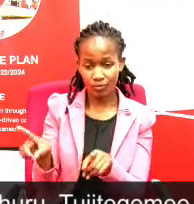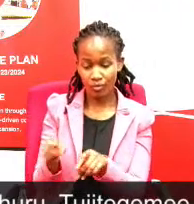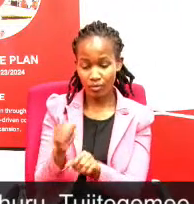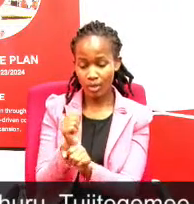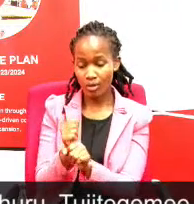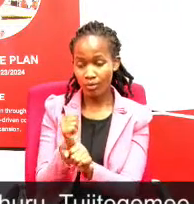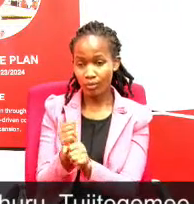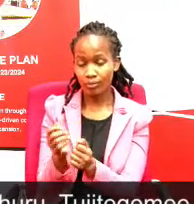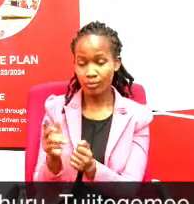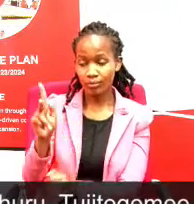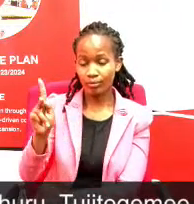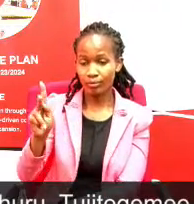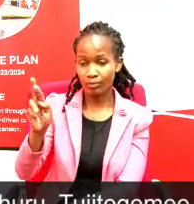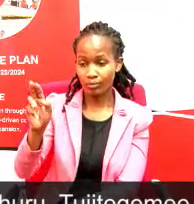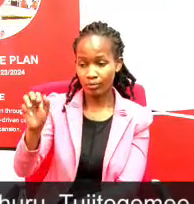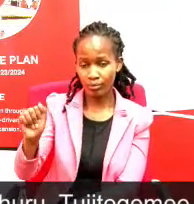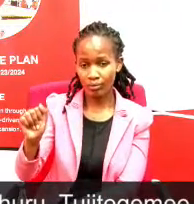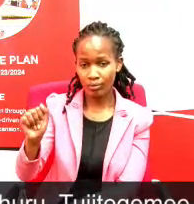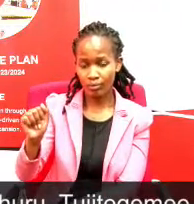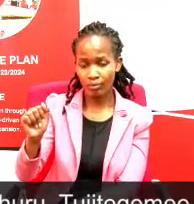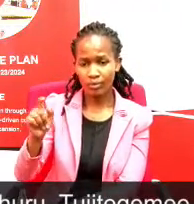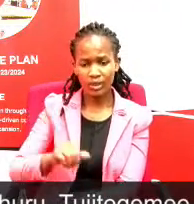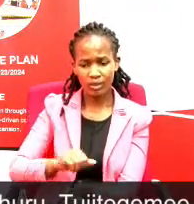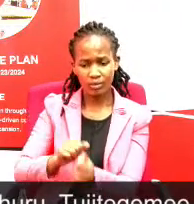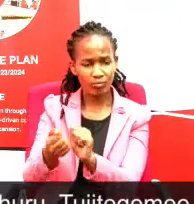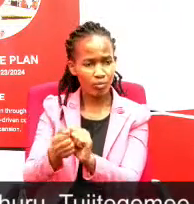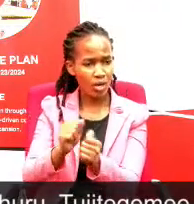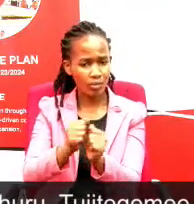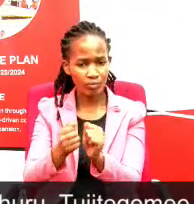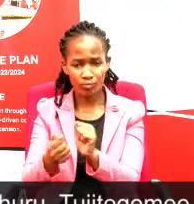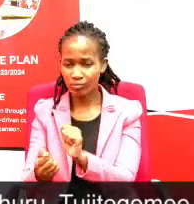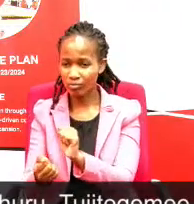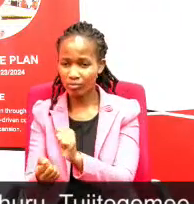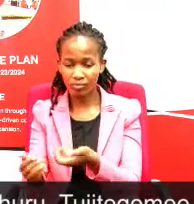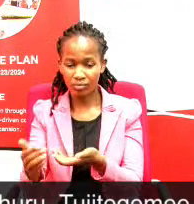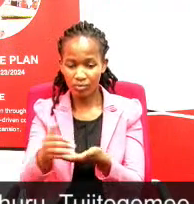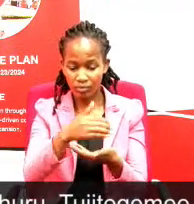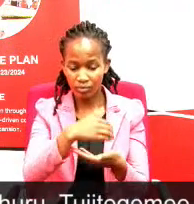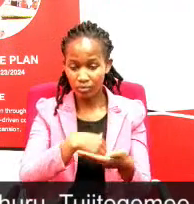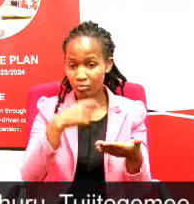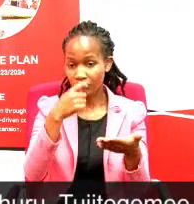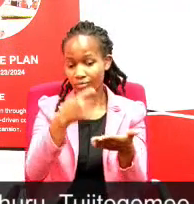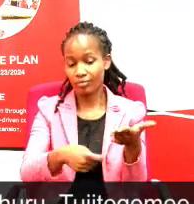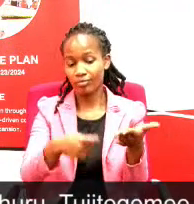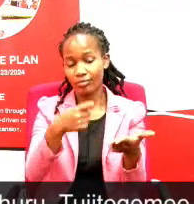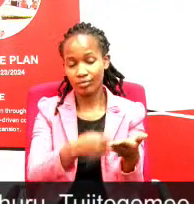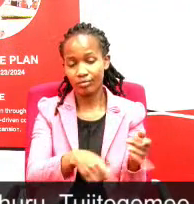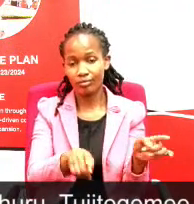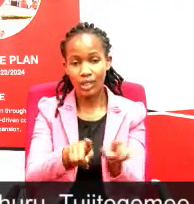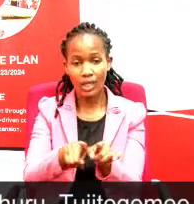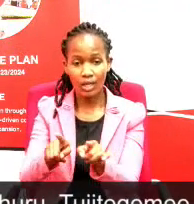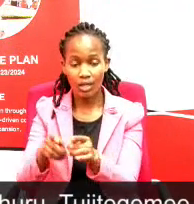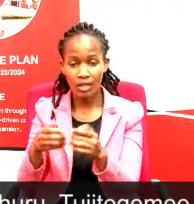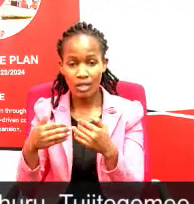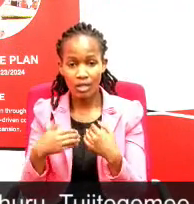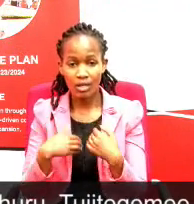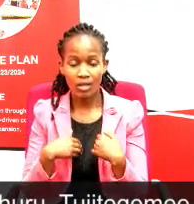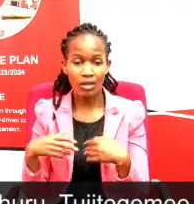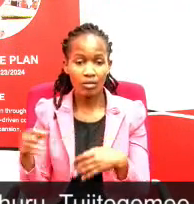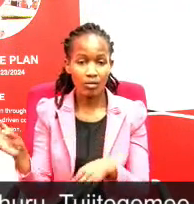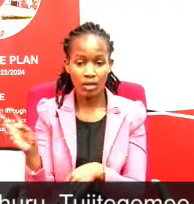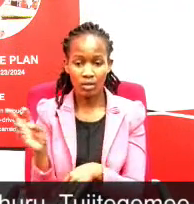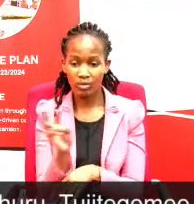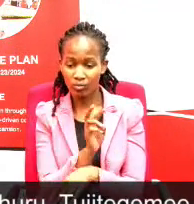in Kra as far as we correction of taxes and even the patrol of our